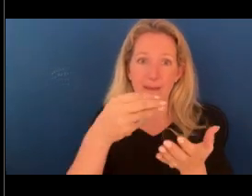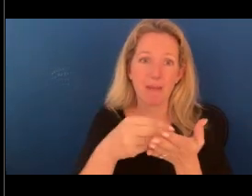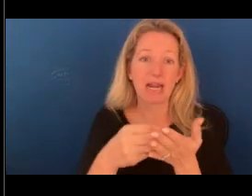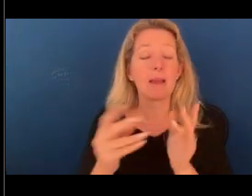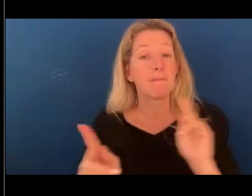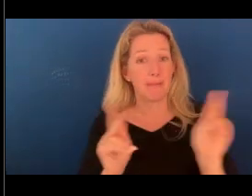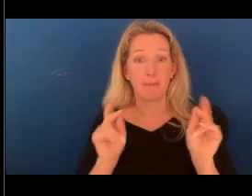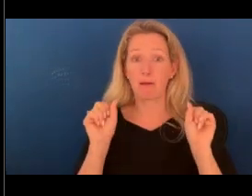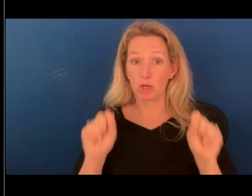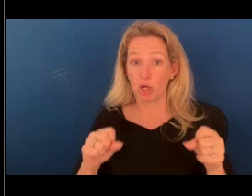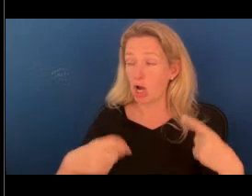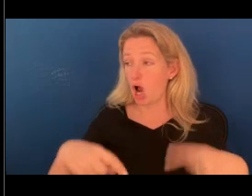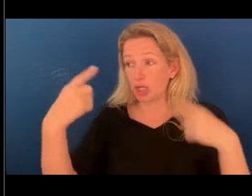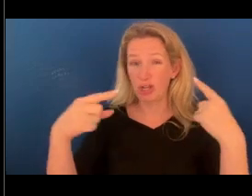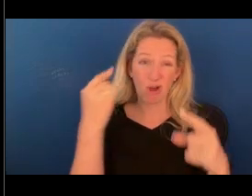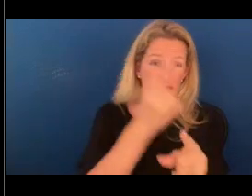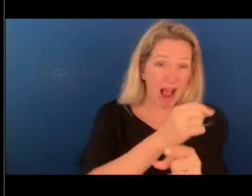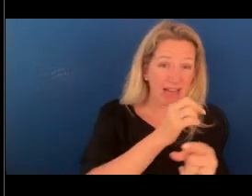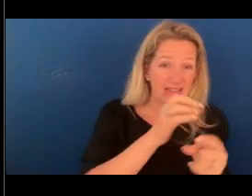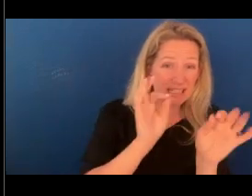the call. And so